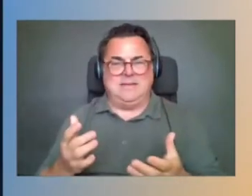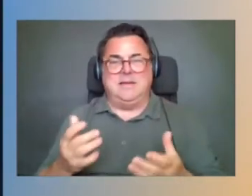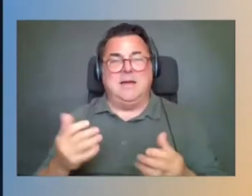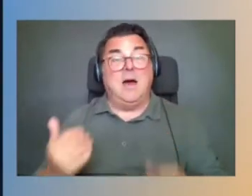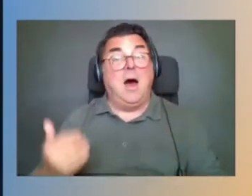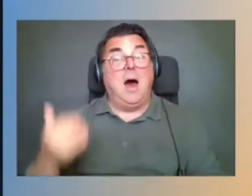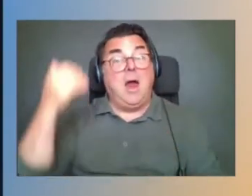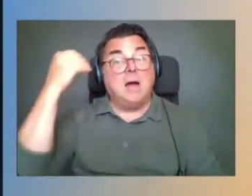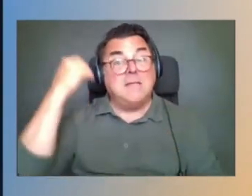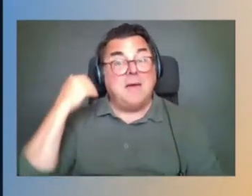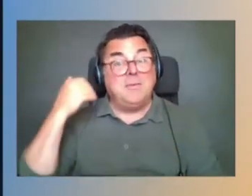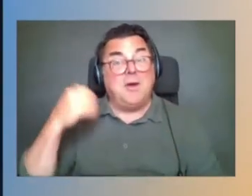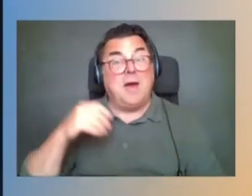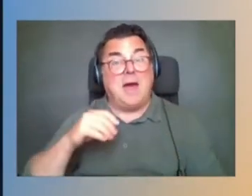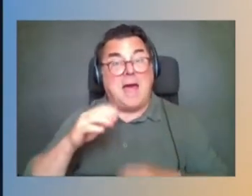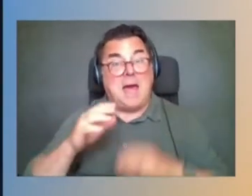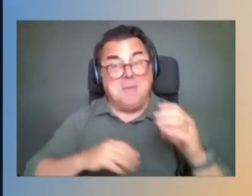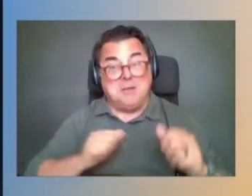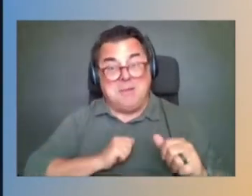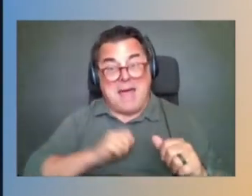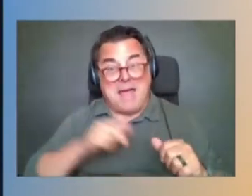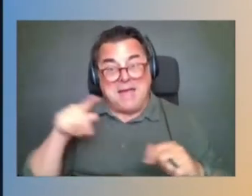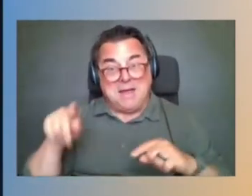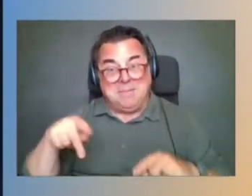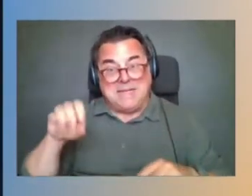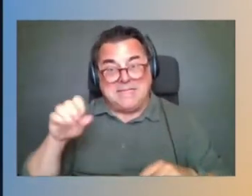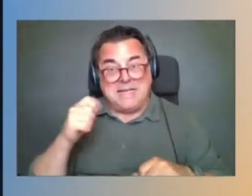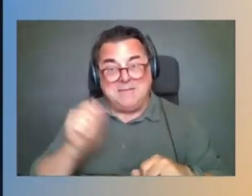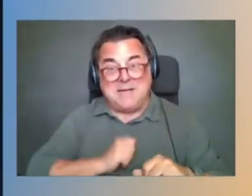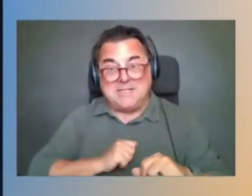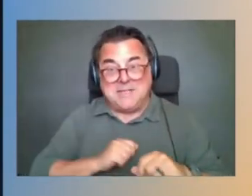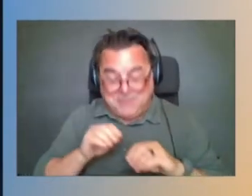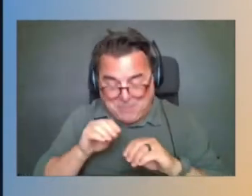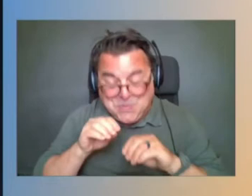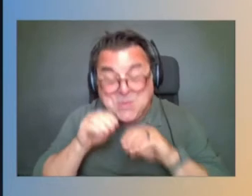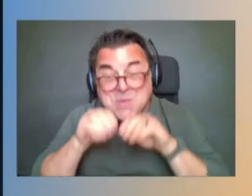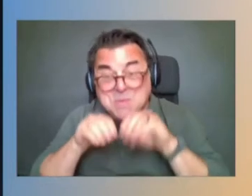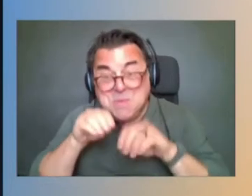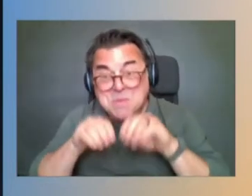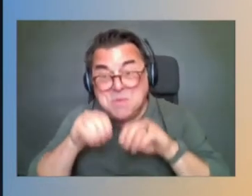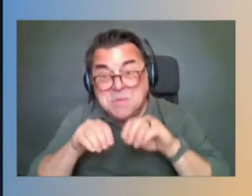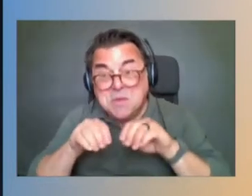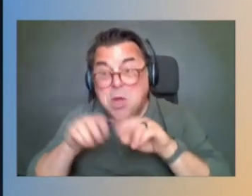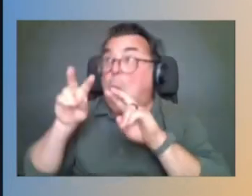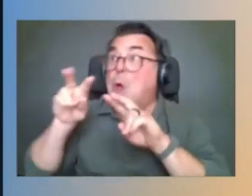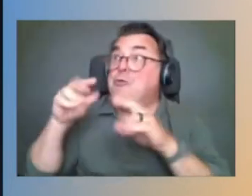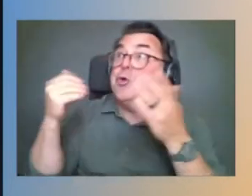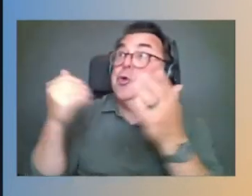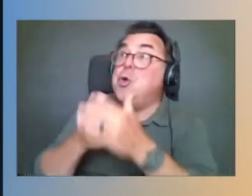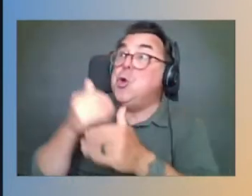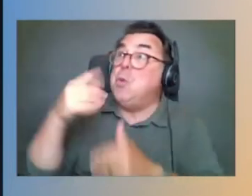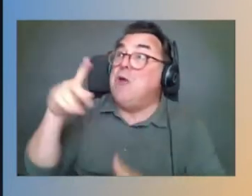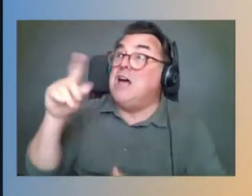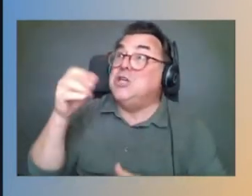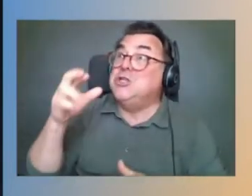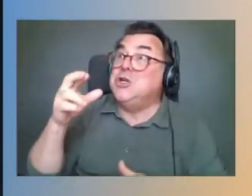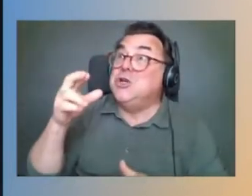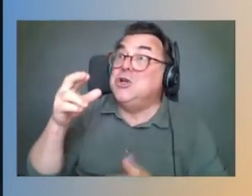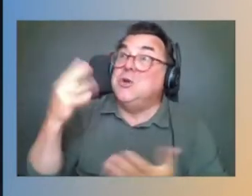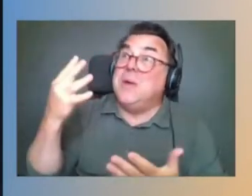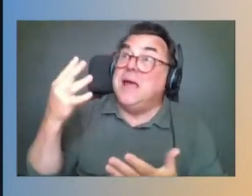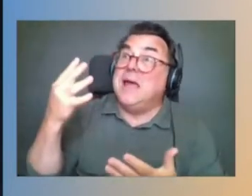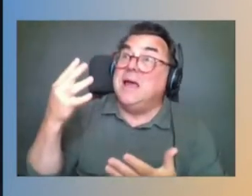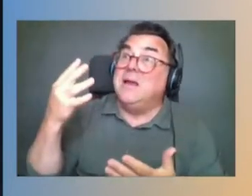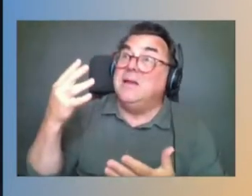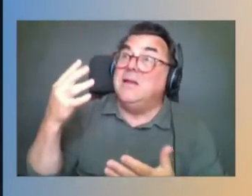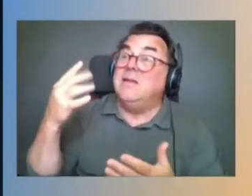would build my own PCs and you'd eagerly await the next generation of processors, but the processor would launch, so you have to wait for the motherboards